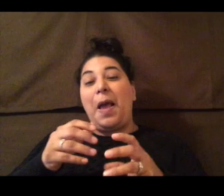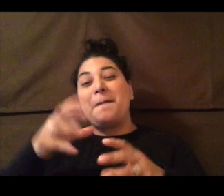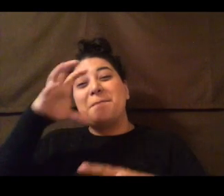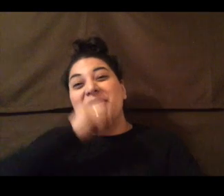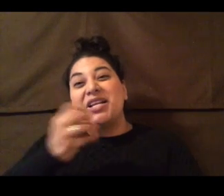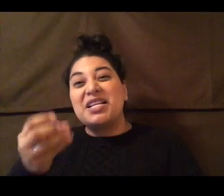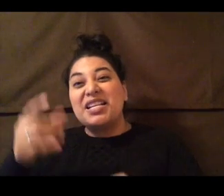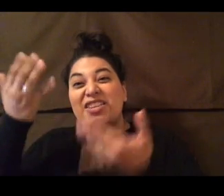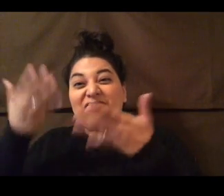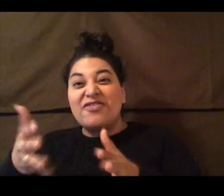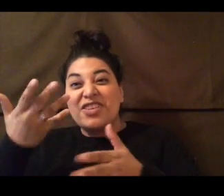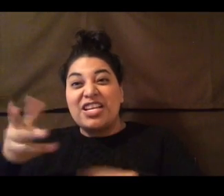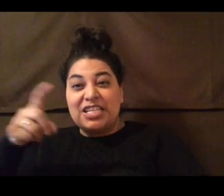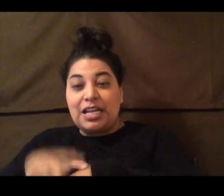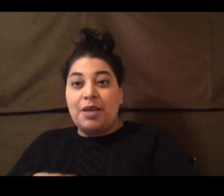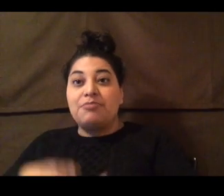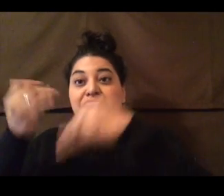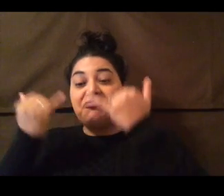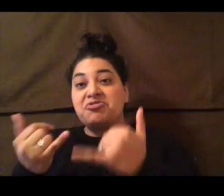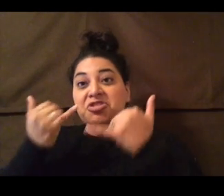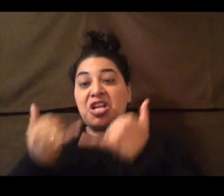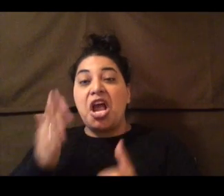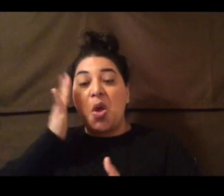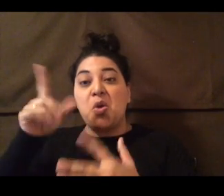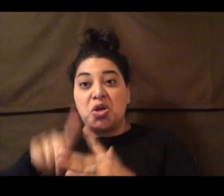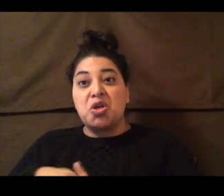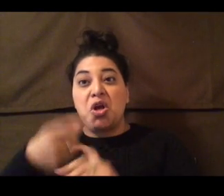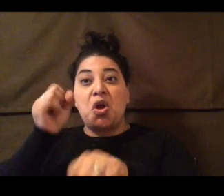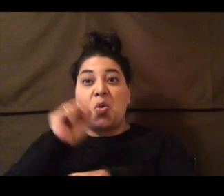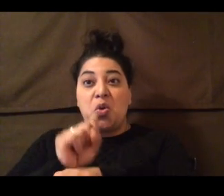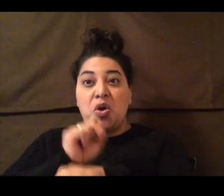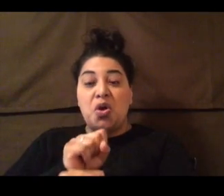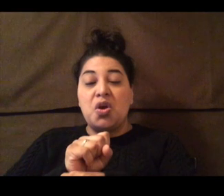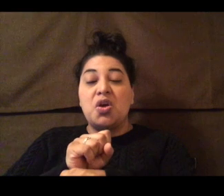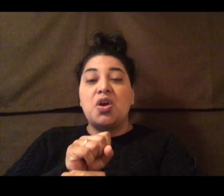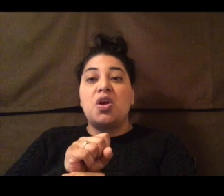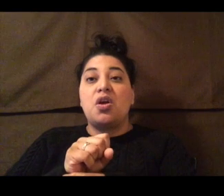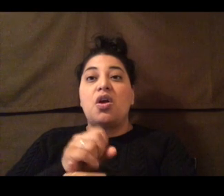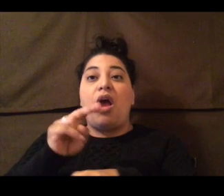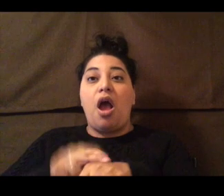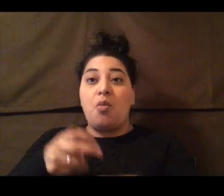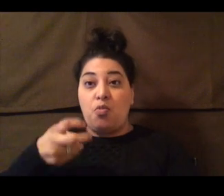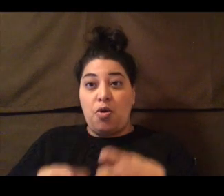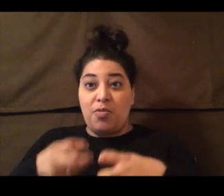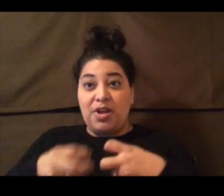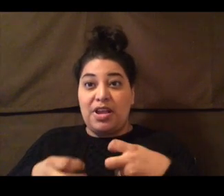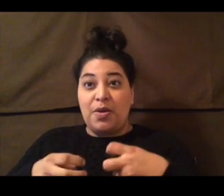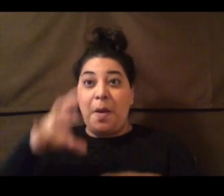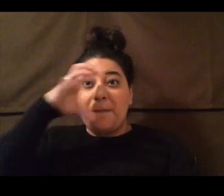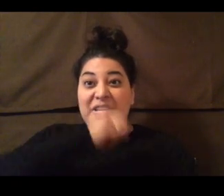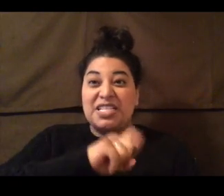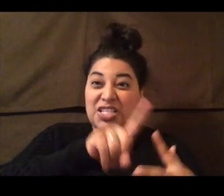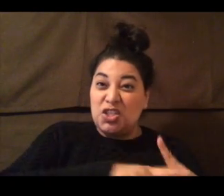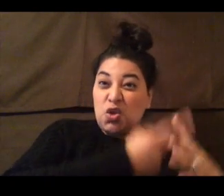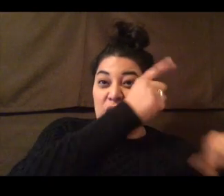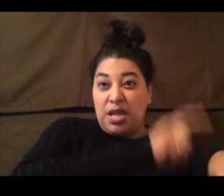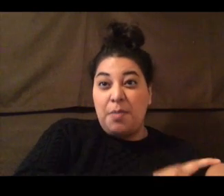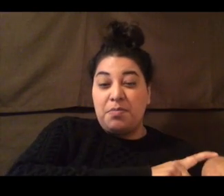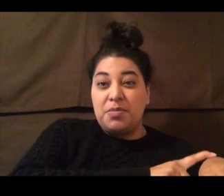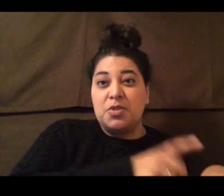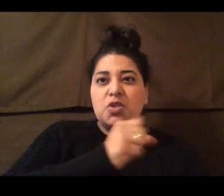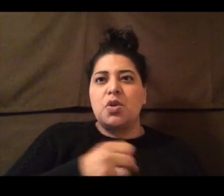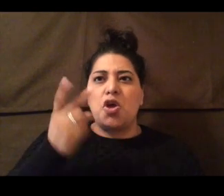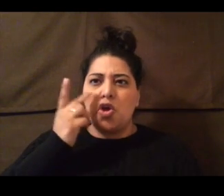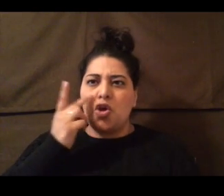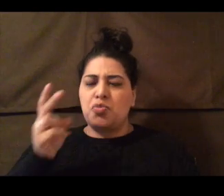we are going to actually start elapsed time problems where we are missing our start time. Okay? So let's look over our word problem